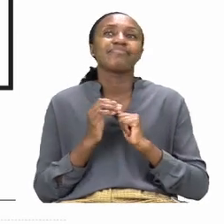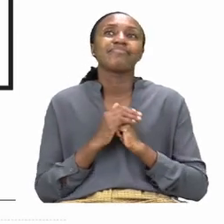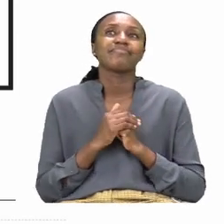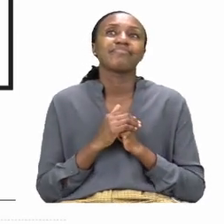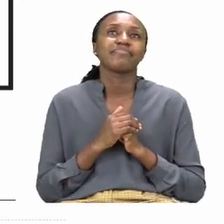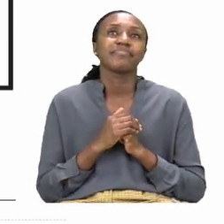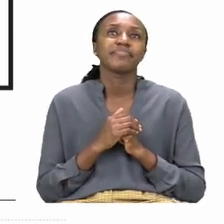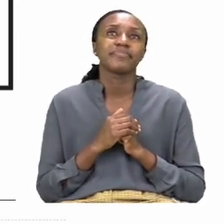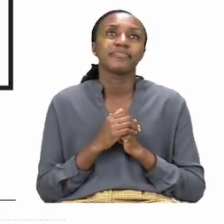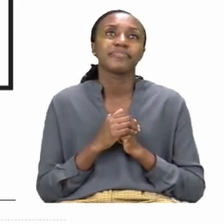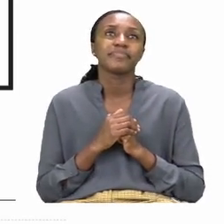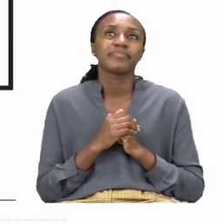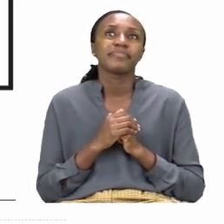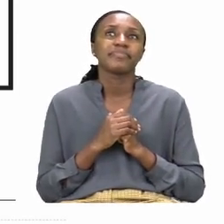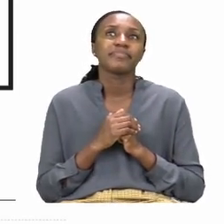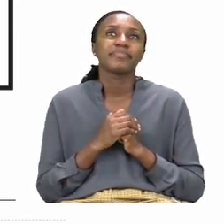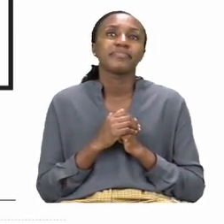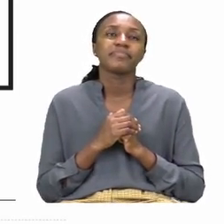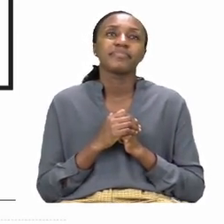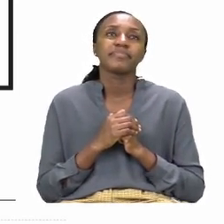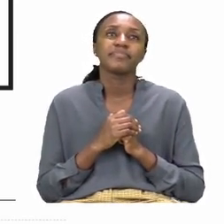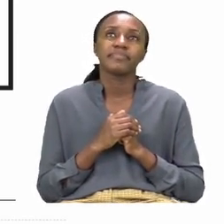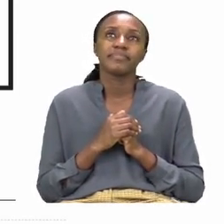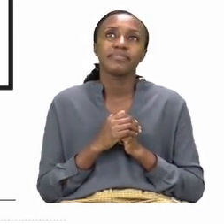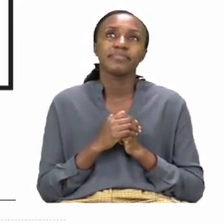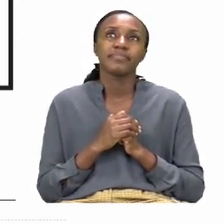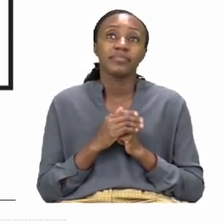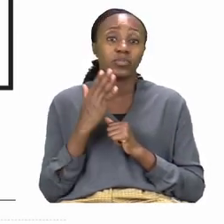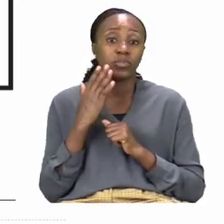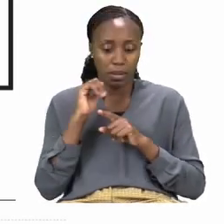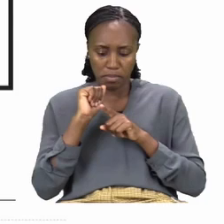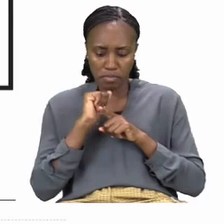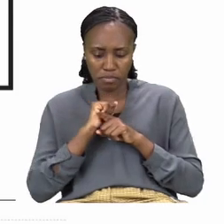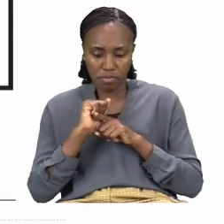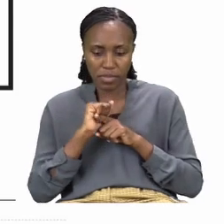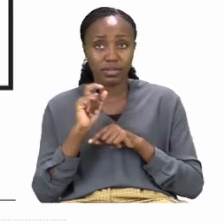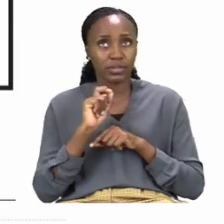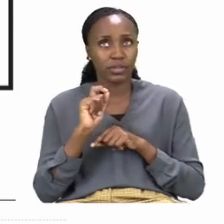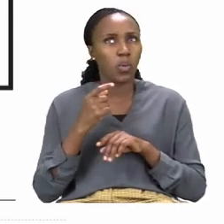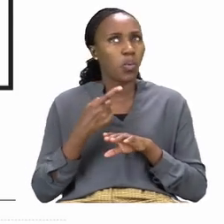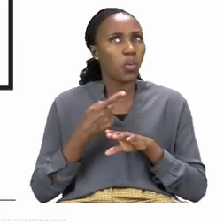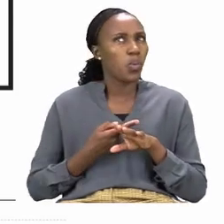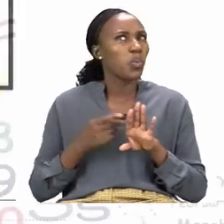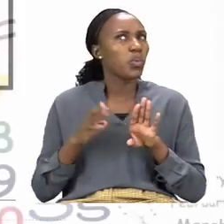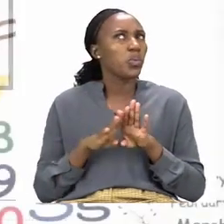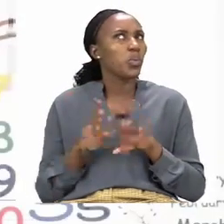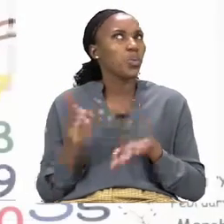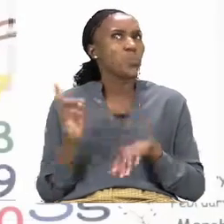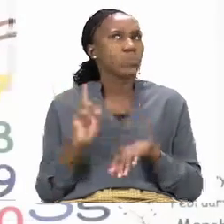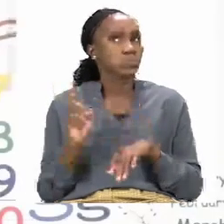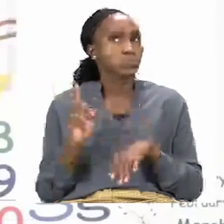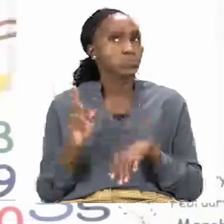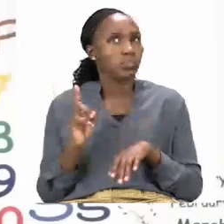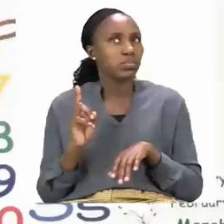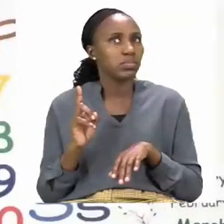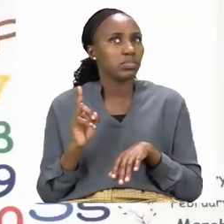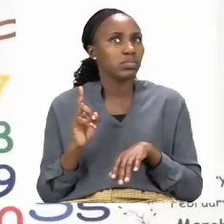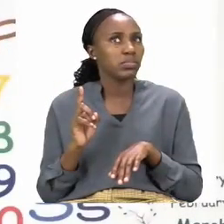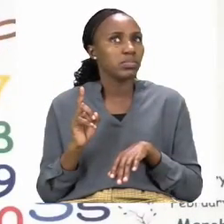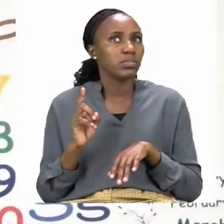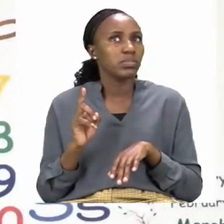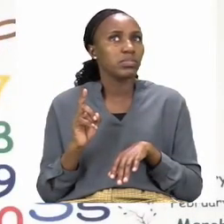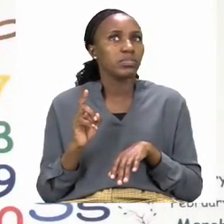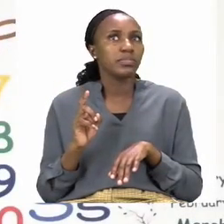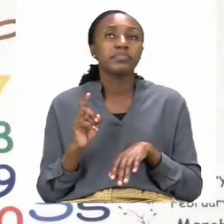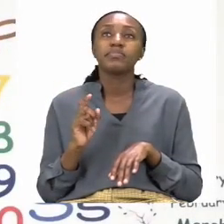word. Now remember boys and girls, when we trace, you need to make sure that you write the word on